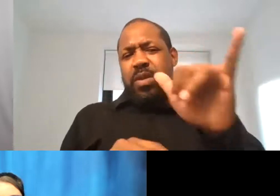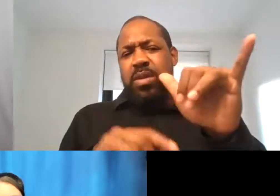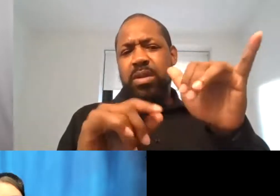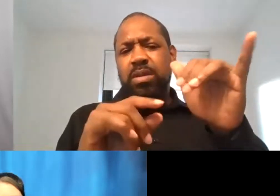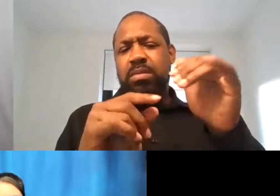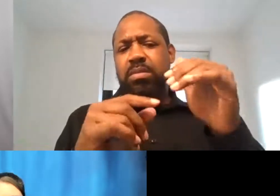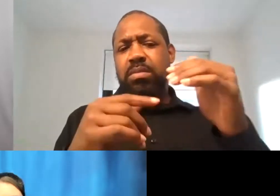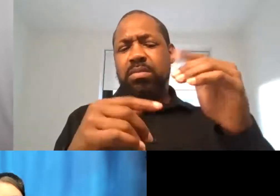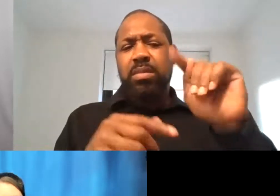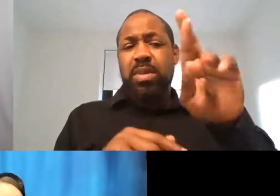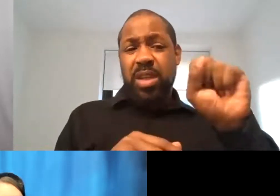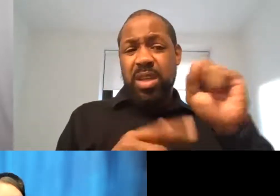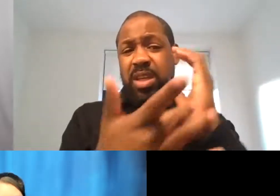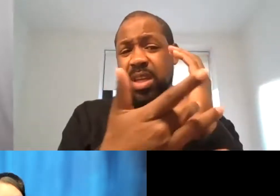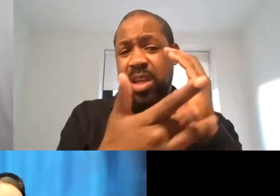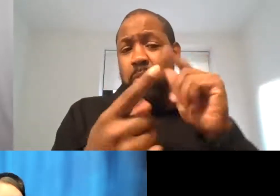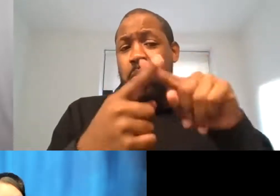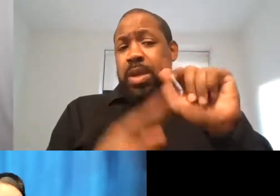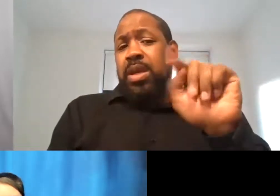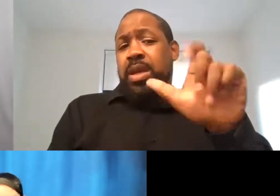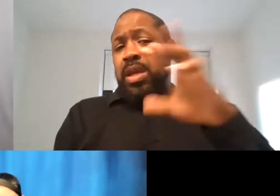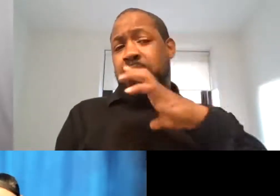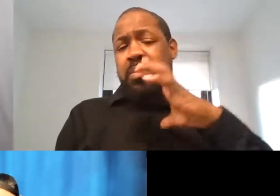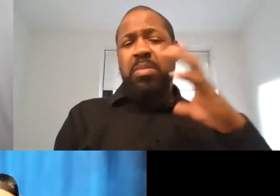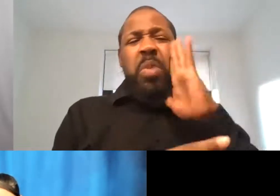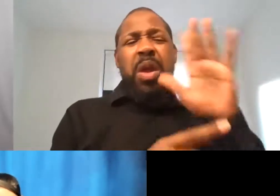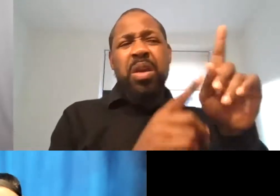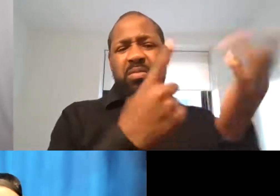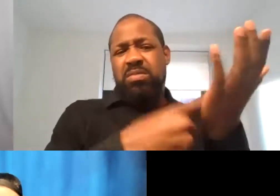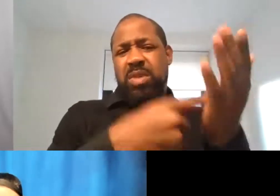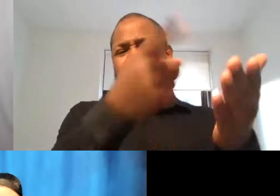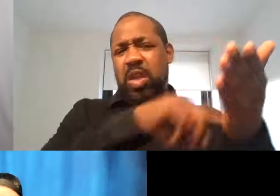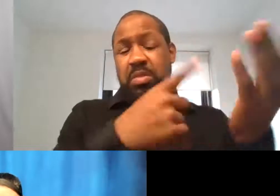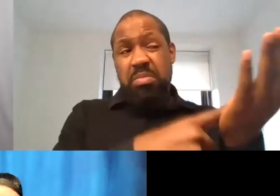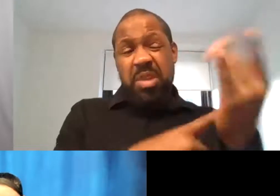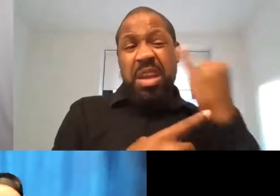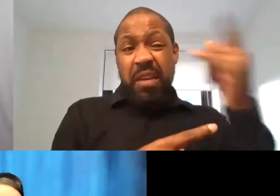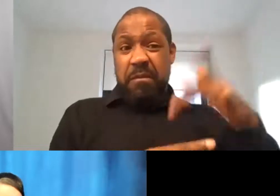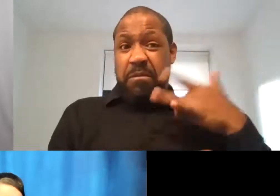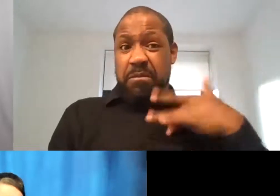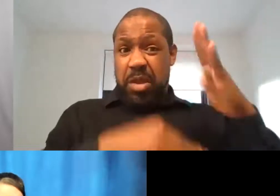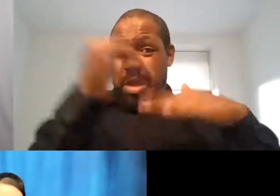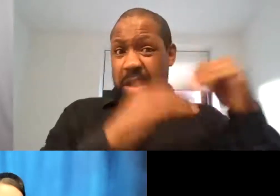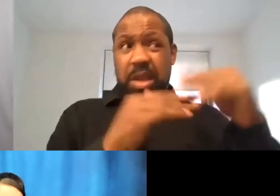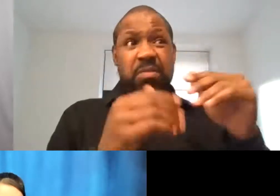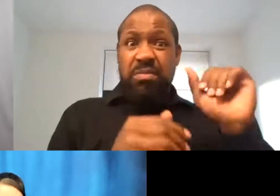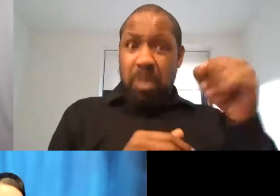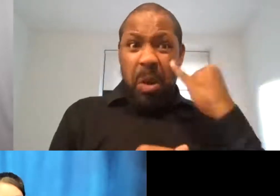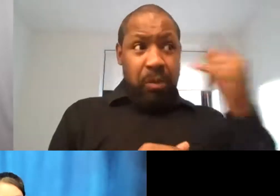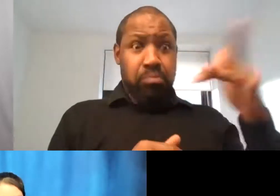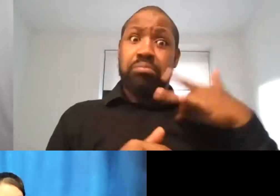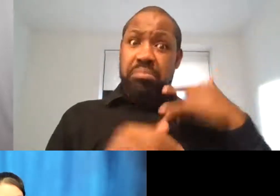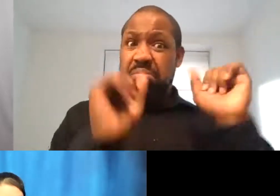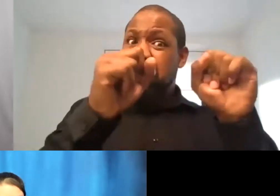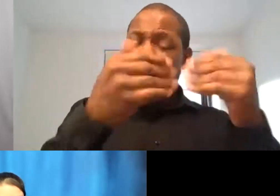I'll put a hold on it, the TRS, the tech committee, and we can have further discussion next week.